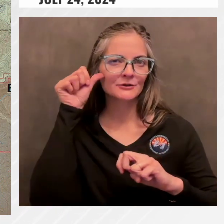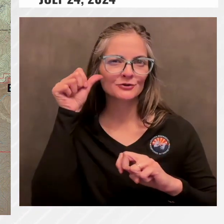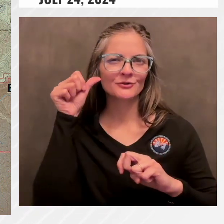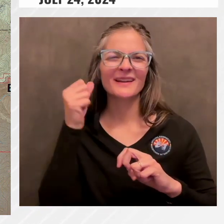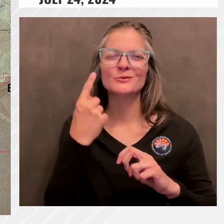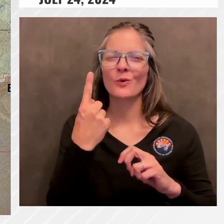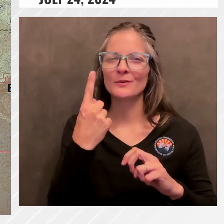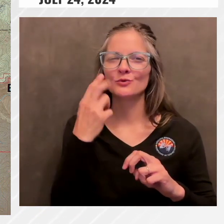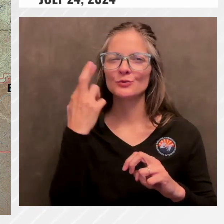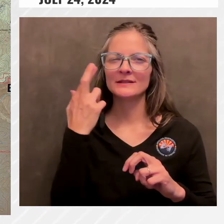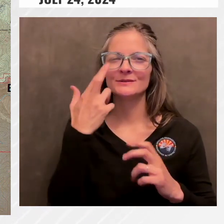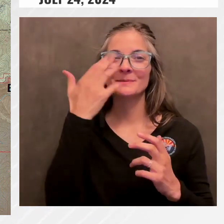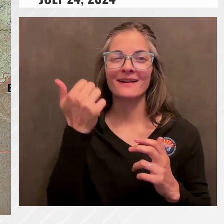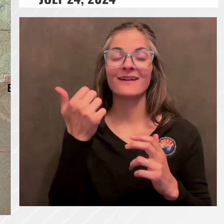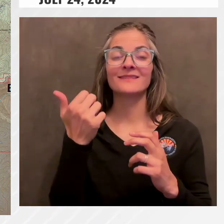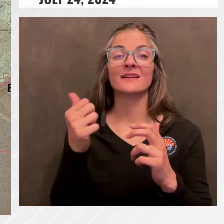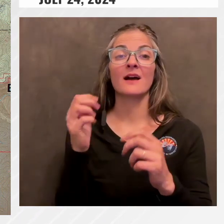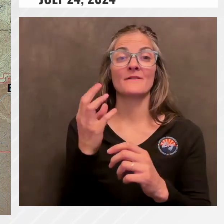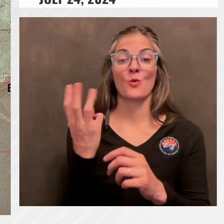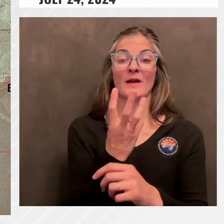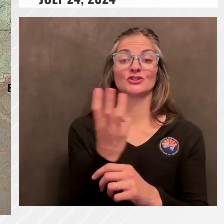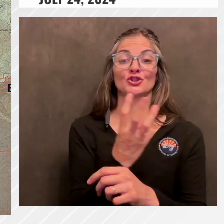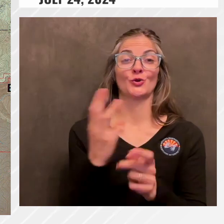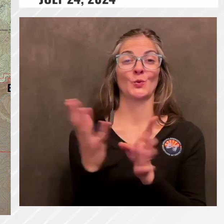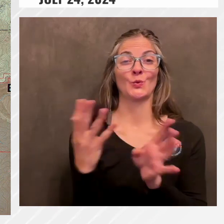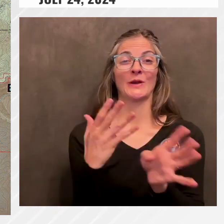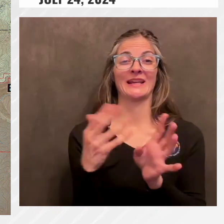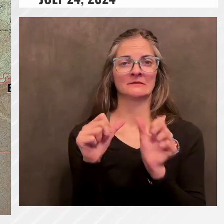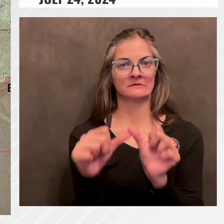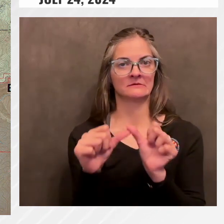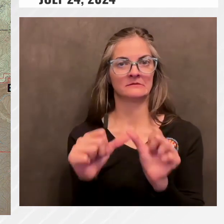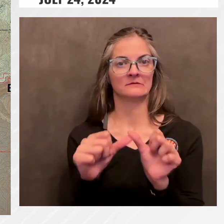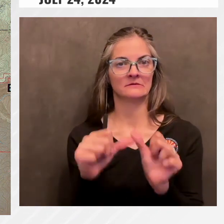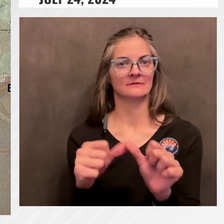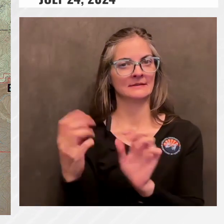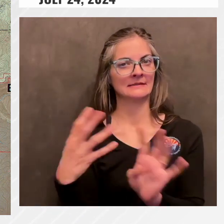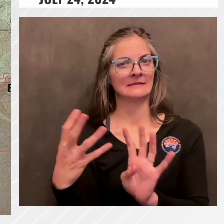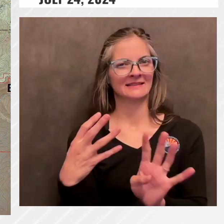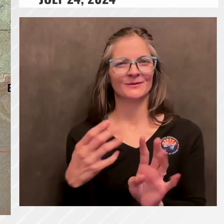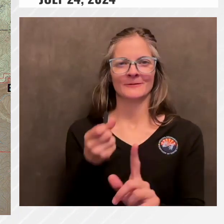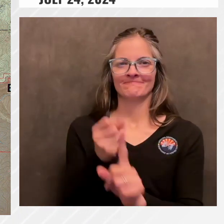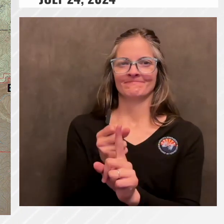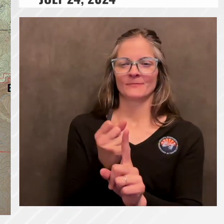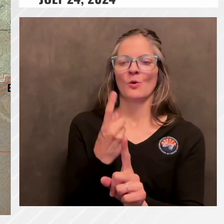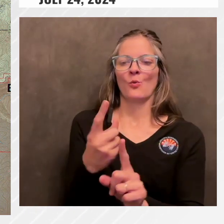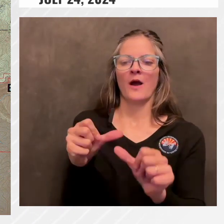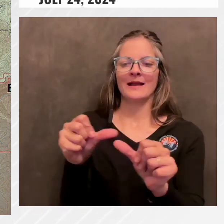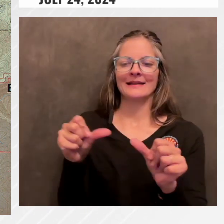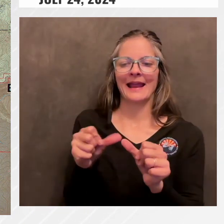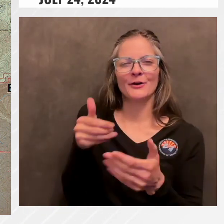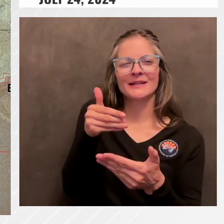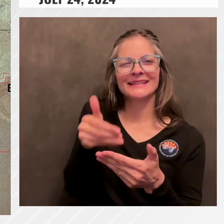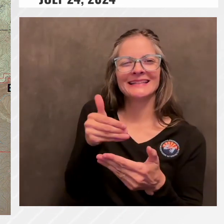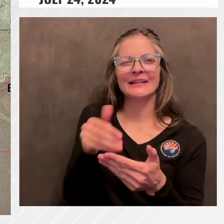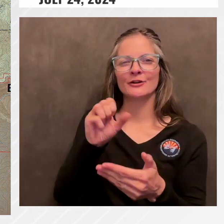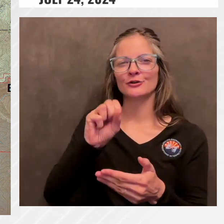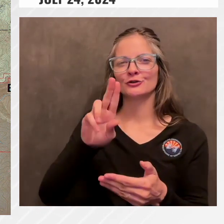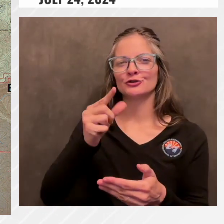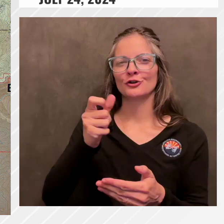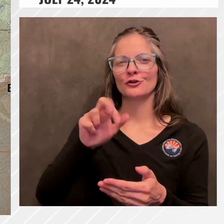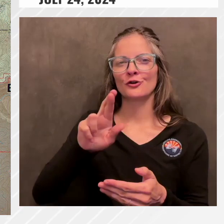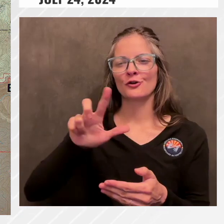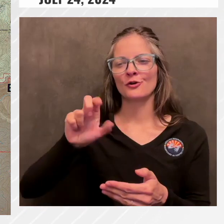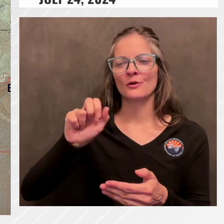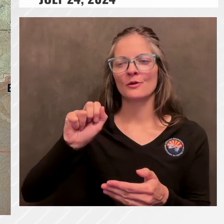wind was this area right here by Sugarloaf Mountain. A fire started down in here. We had a group of